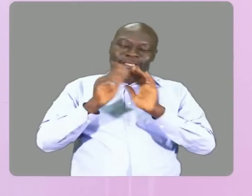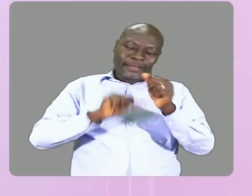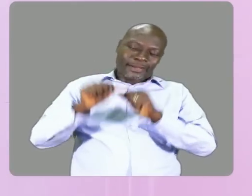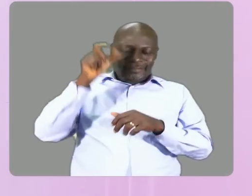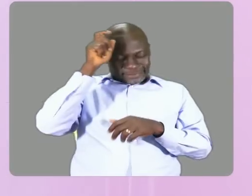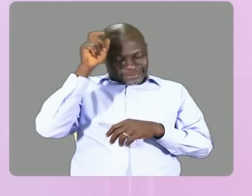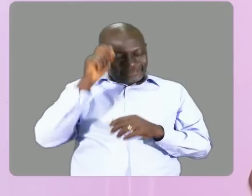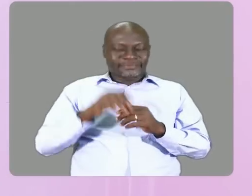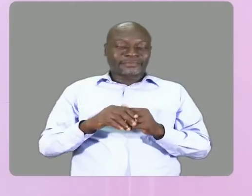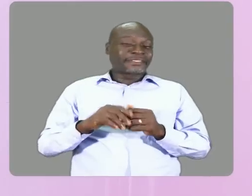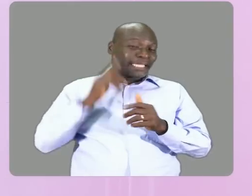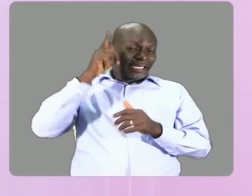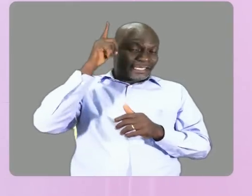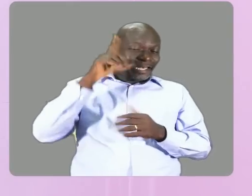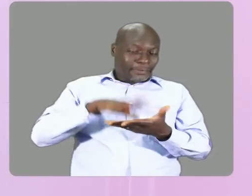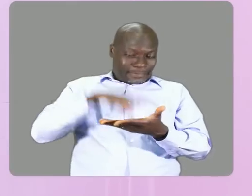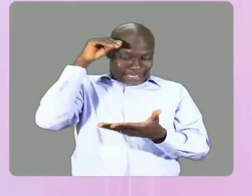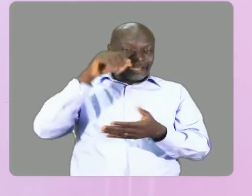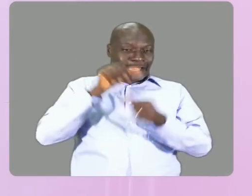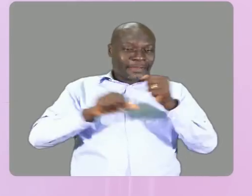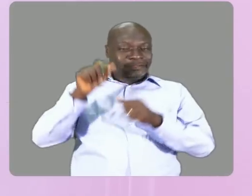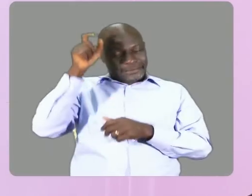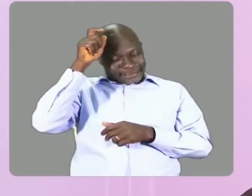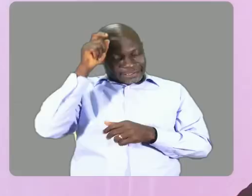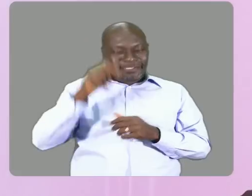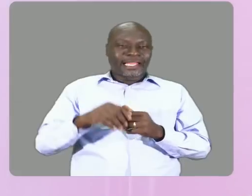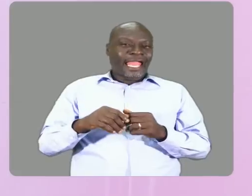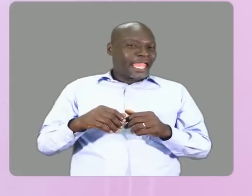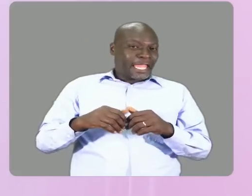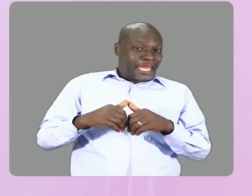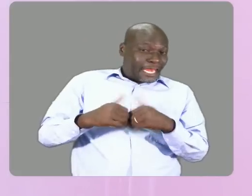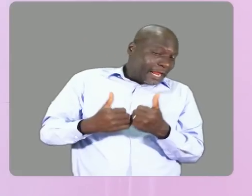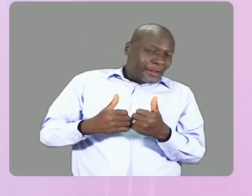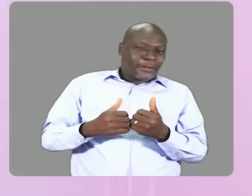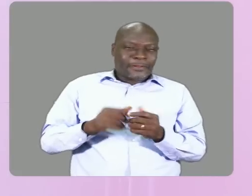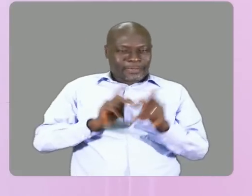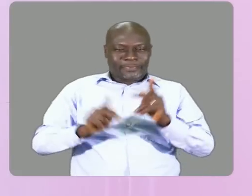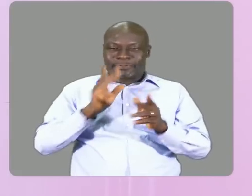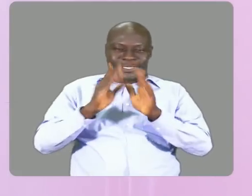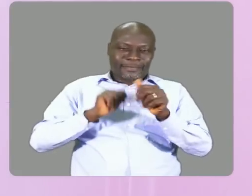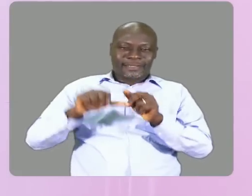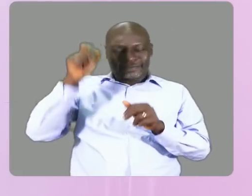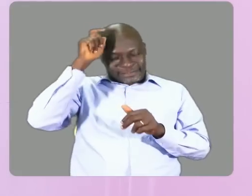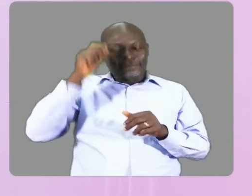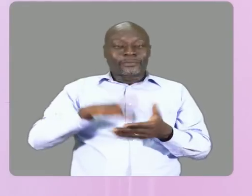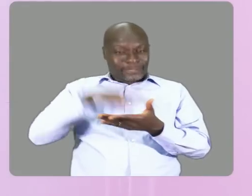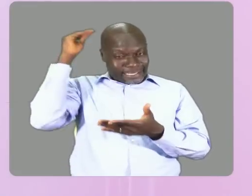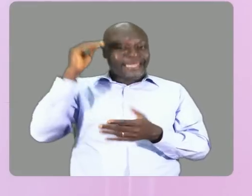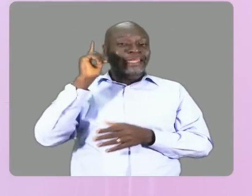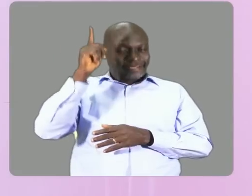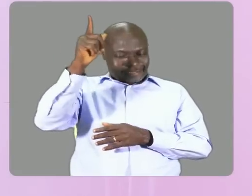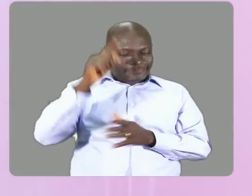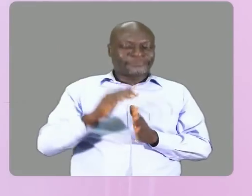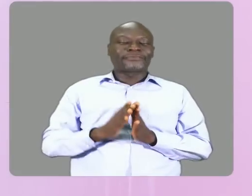nokure. Even the origin of Satan, the way I'm crying, can't can and some far hono, and you know, crack. Me no bestia, Michelle Bo.